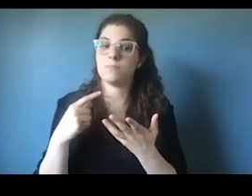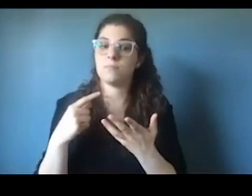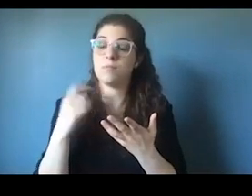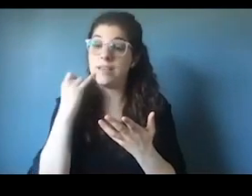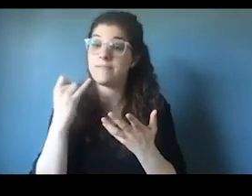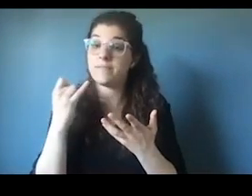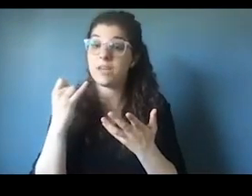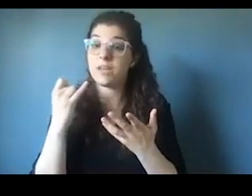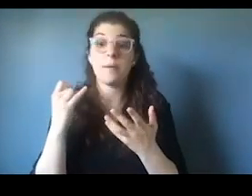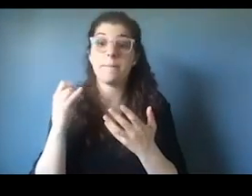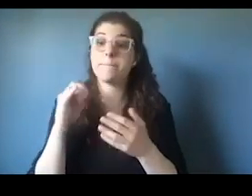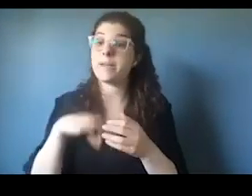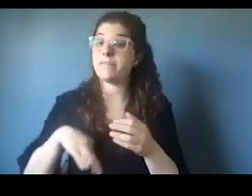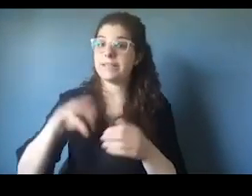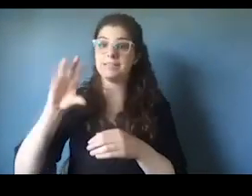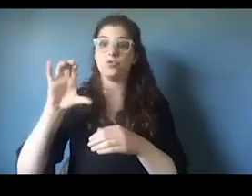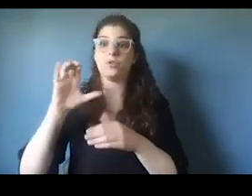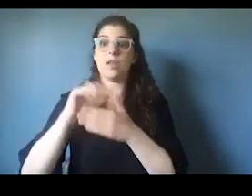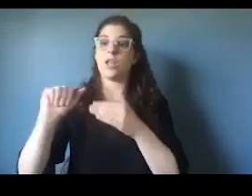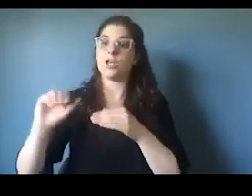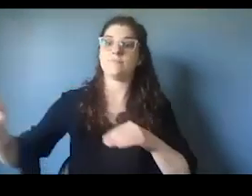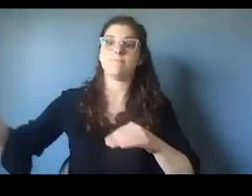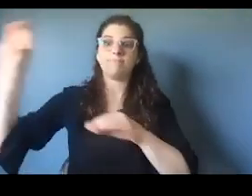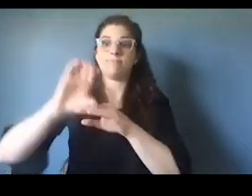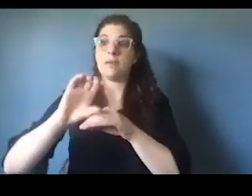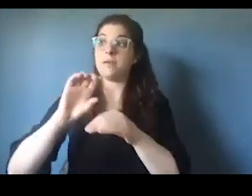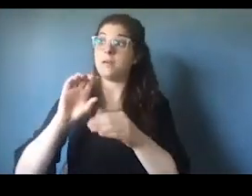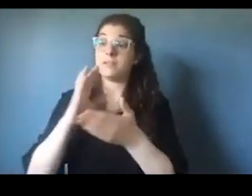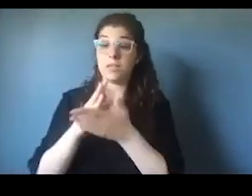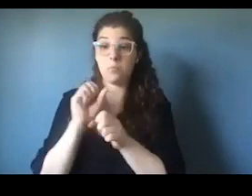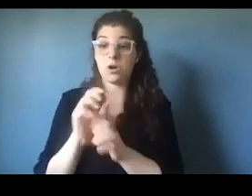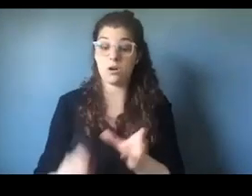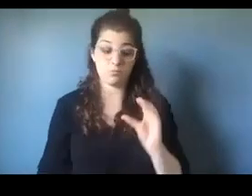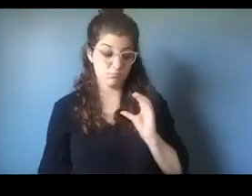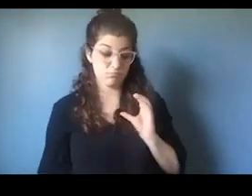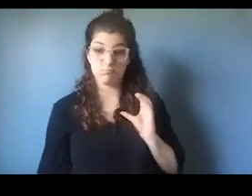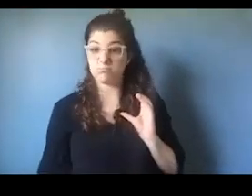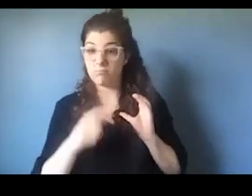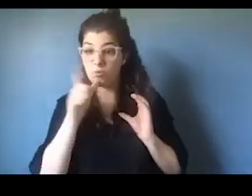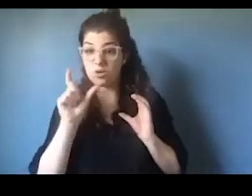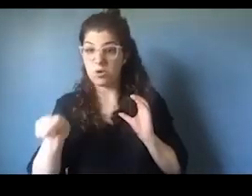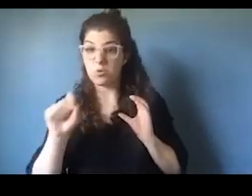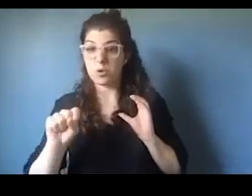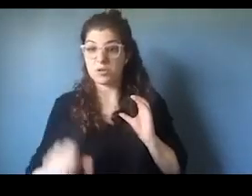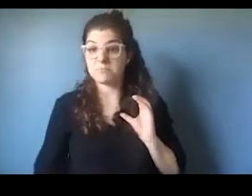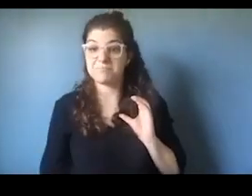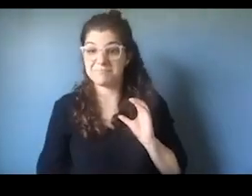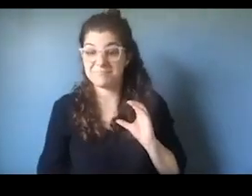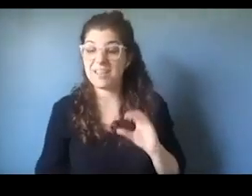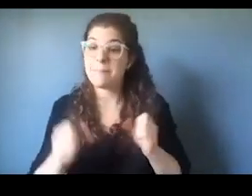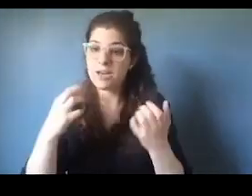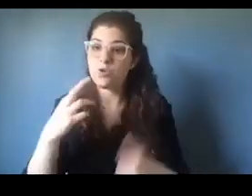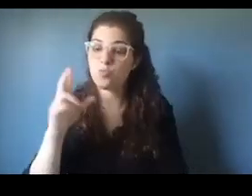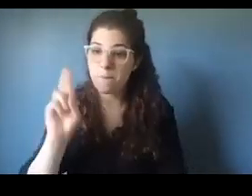going back to work. So you've seen this talked about in the news. This is a talking point of a lot of Republican legislators that we really need